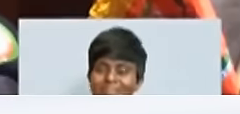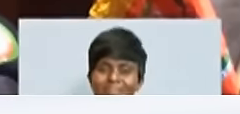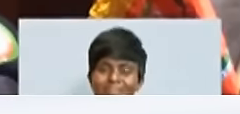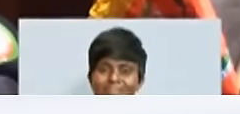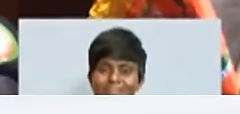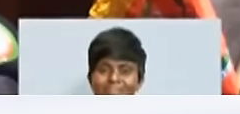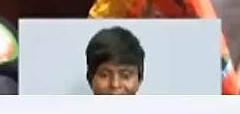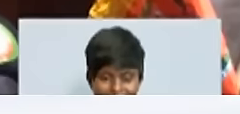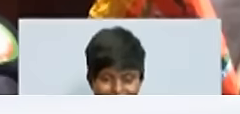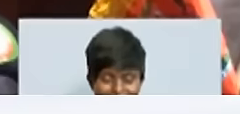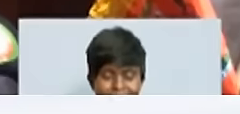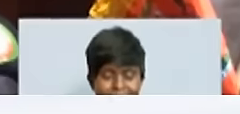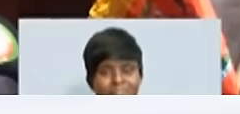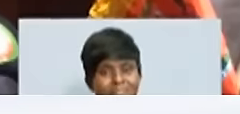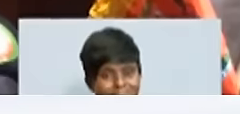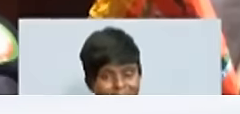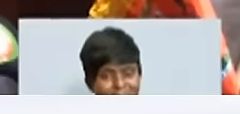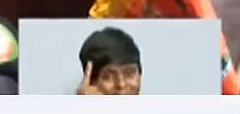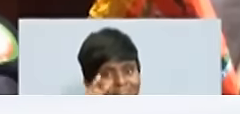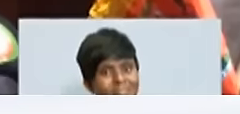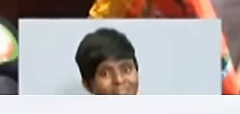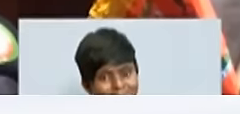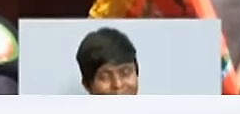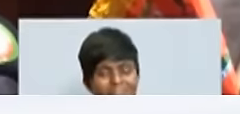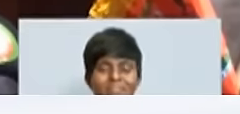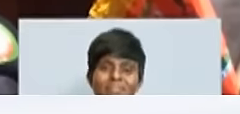but working for something. In return,